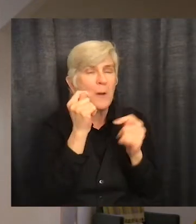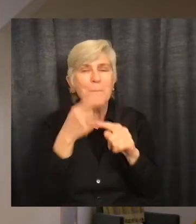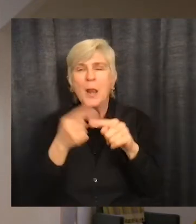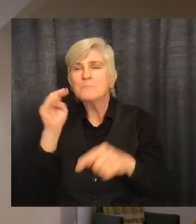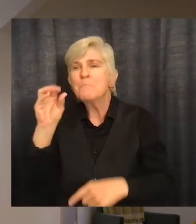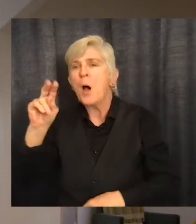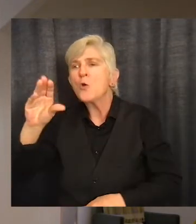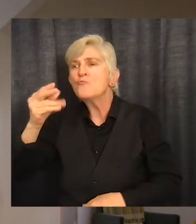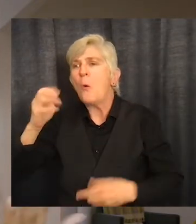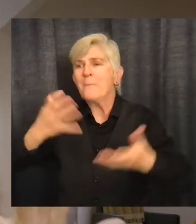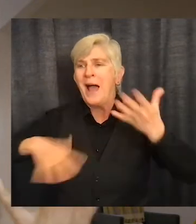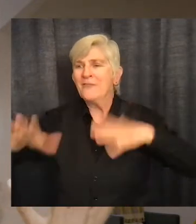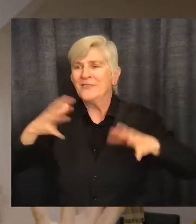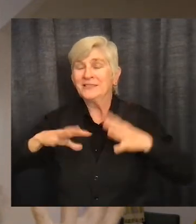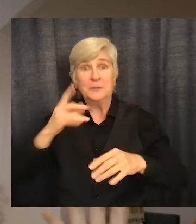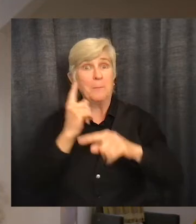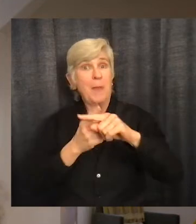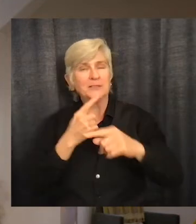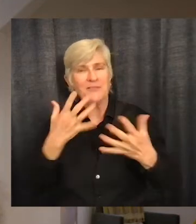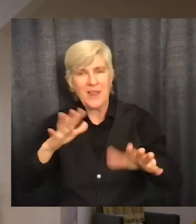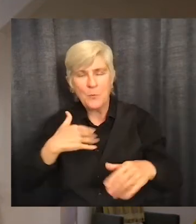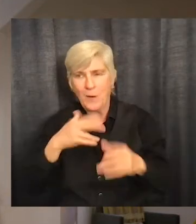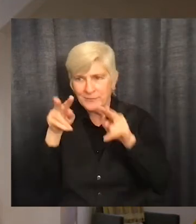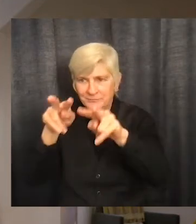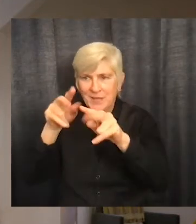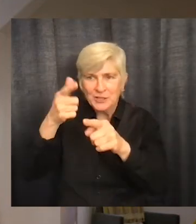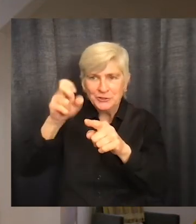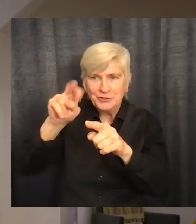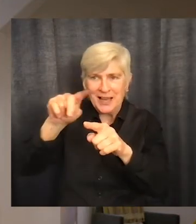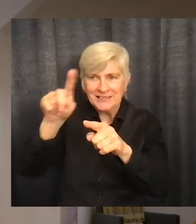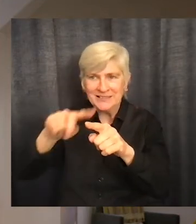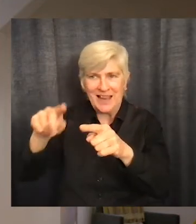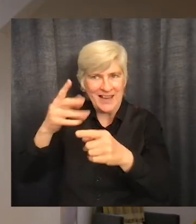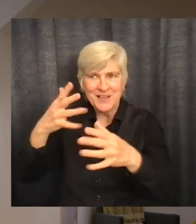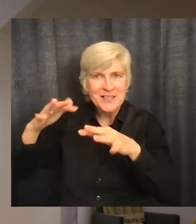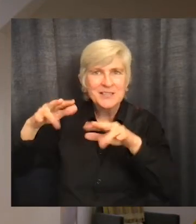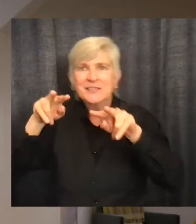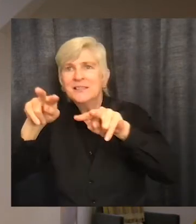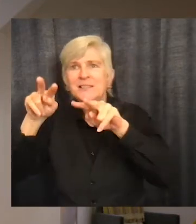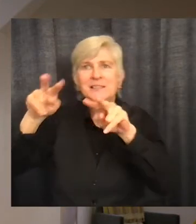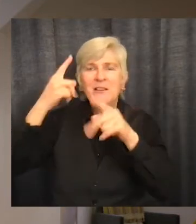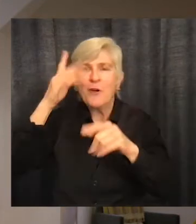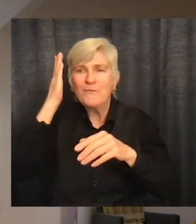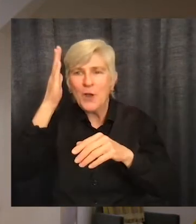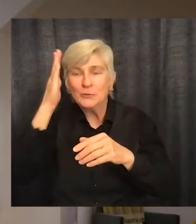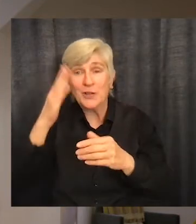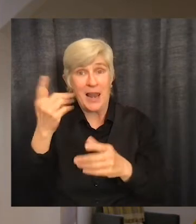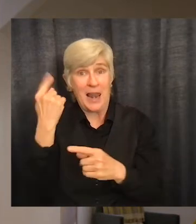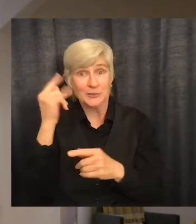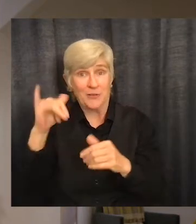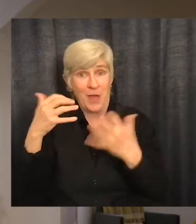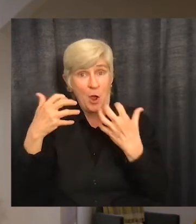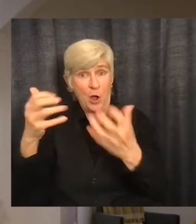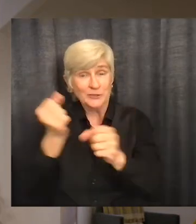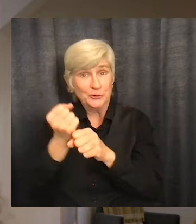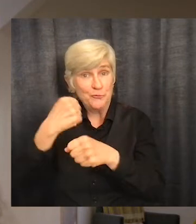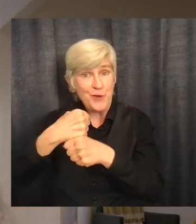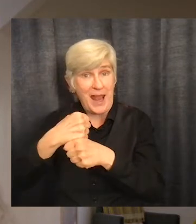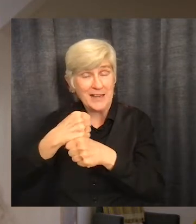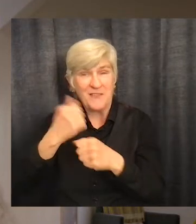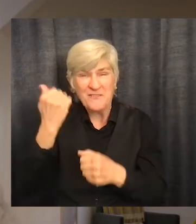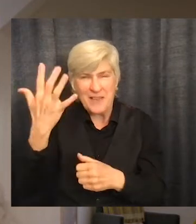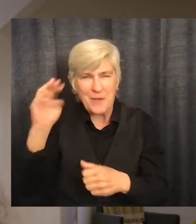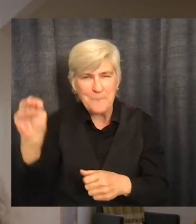to music tutorials and monochrome outfits. And then we've got Gen Z rallying around the future. Last year, this